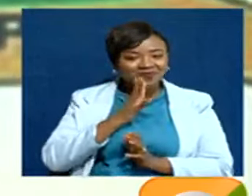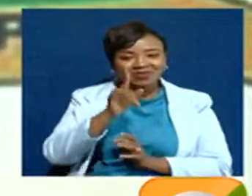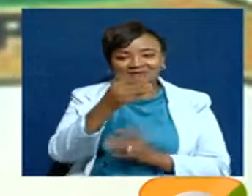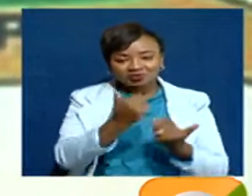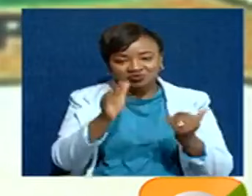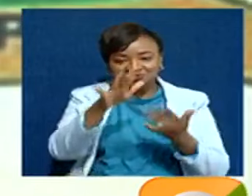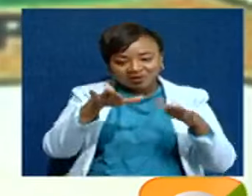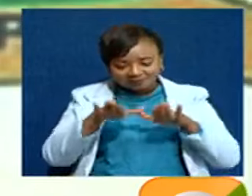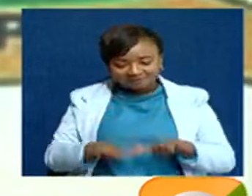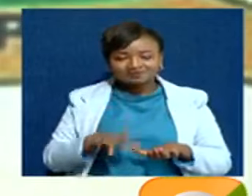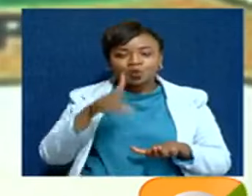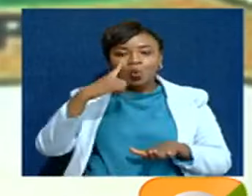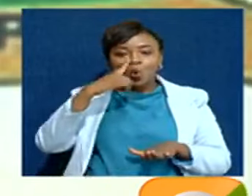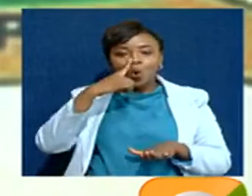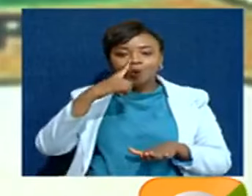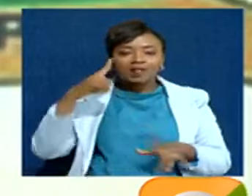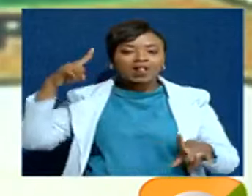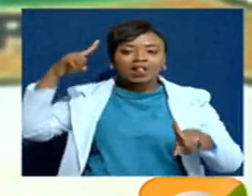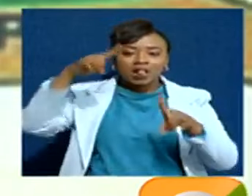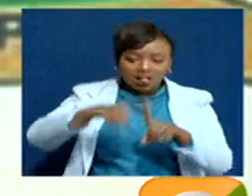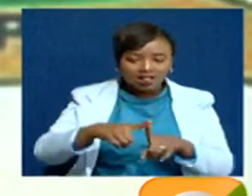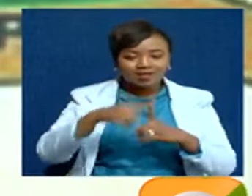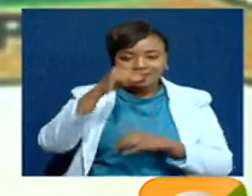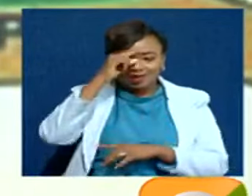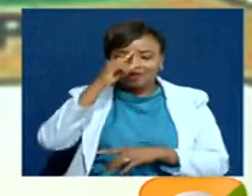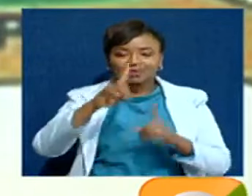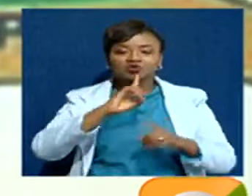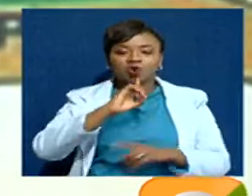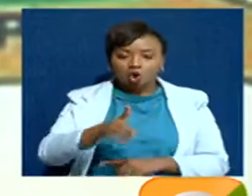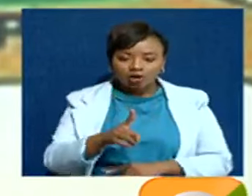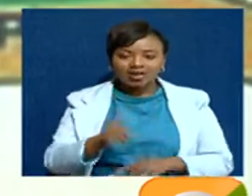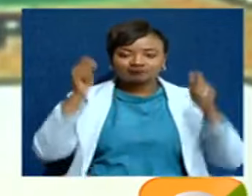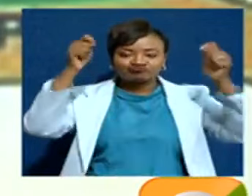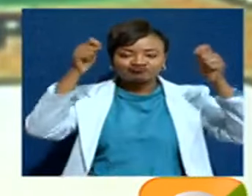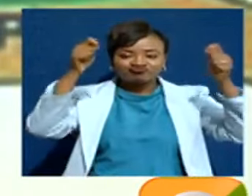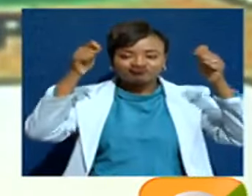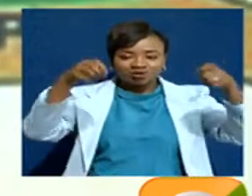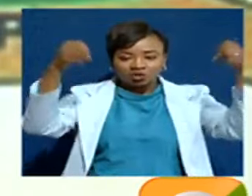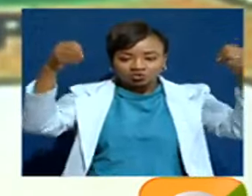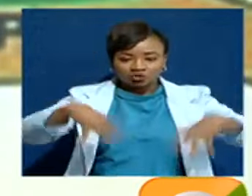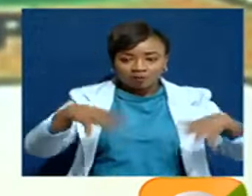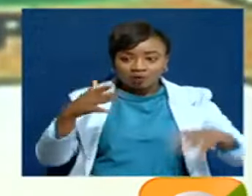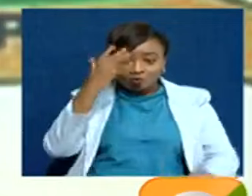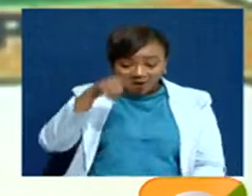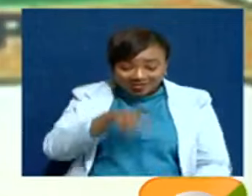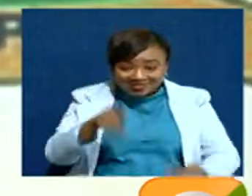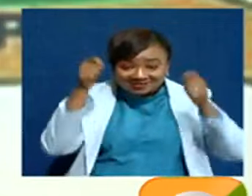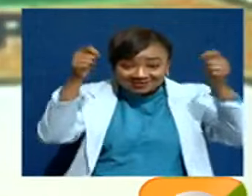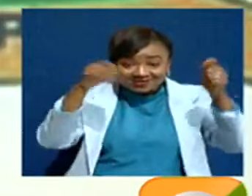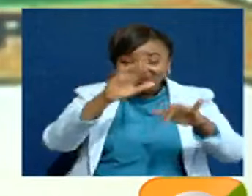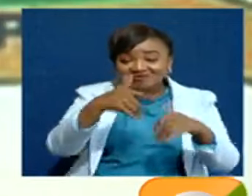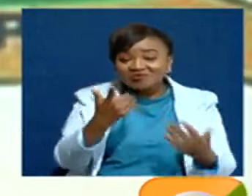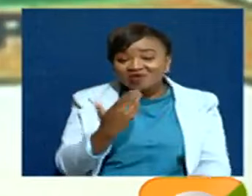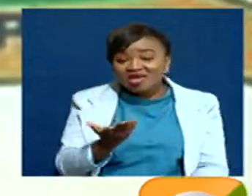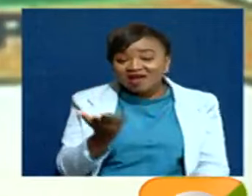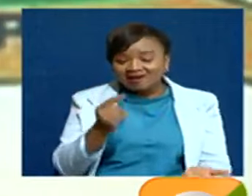home until the government calls off the strike which they have called. Because this strike has been called by the